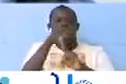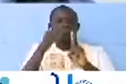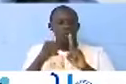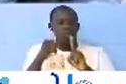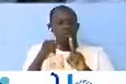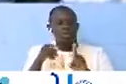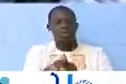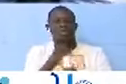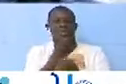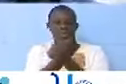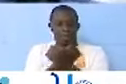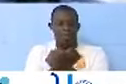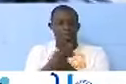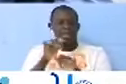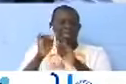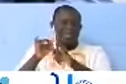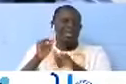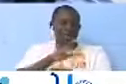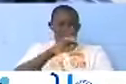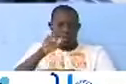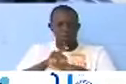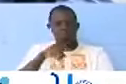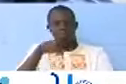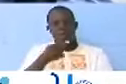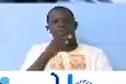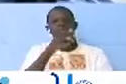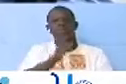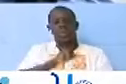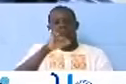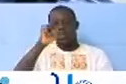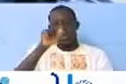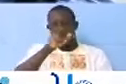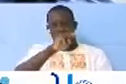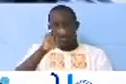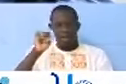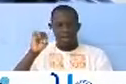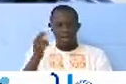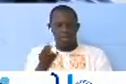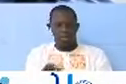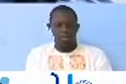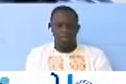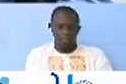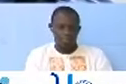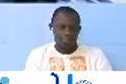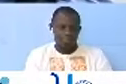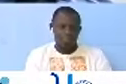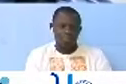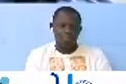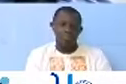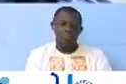of detention? Detention. Ako fay sa fono ko misoy ala maralo ni ngala al halo ni be nyaadi len